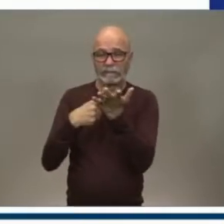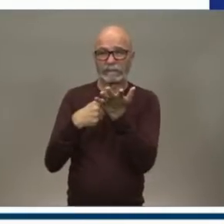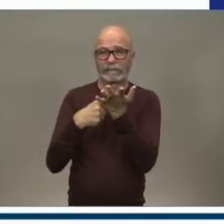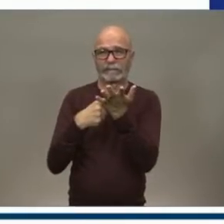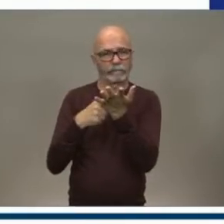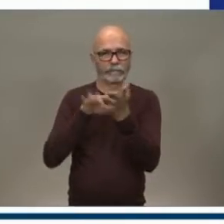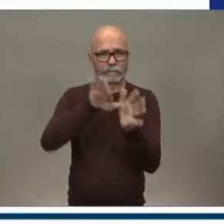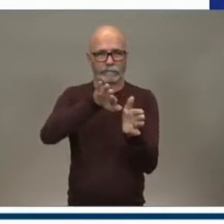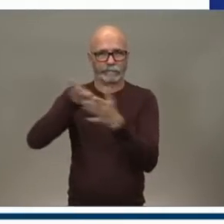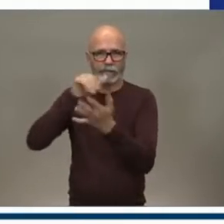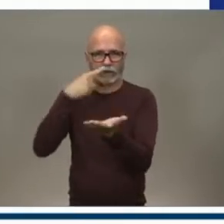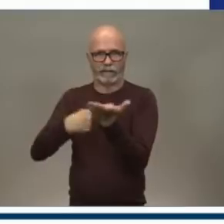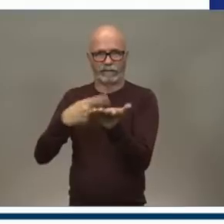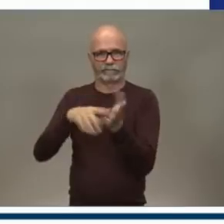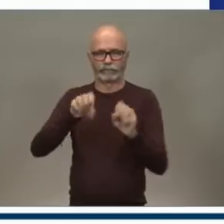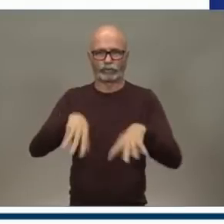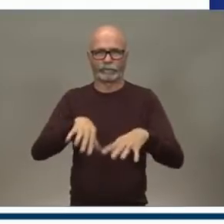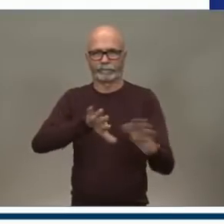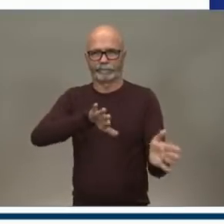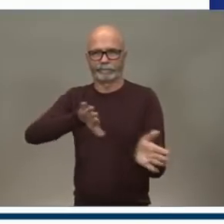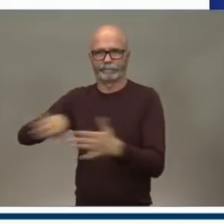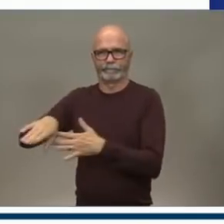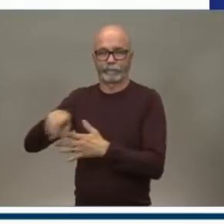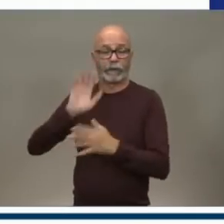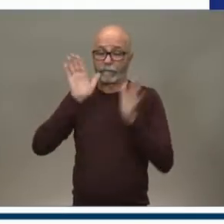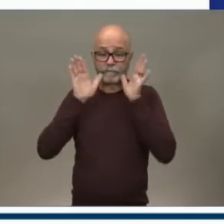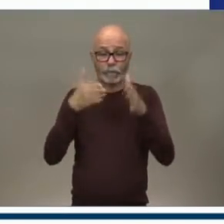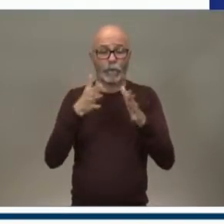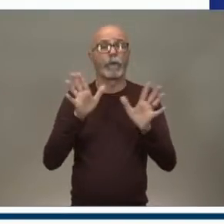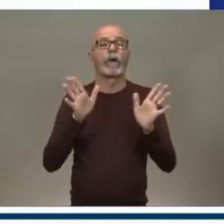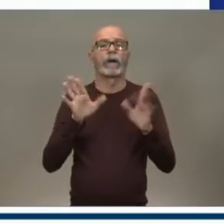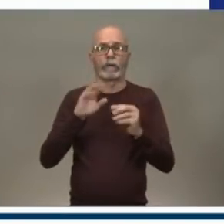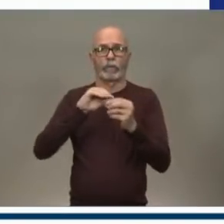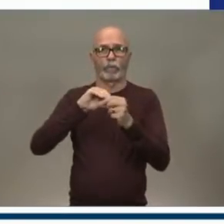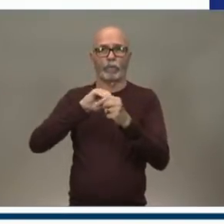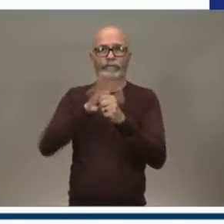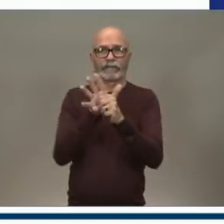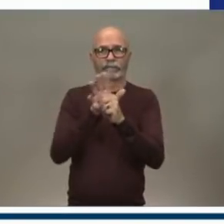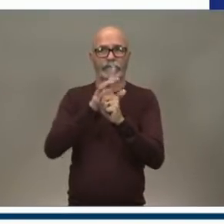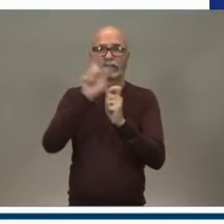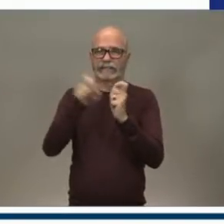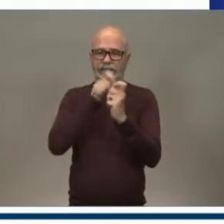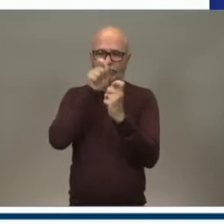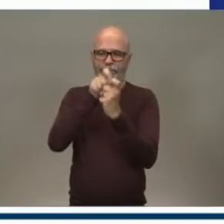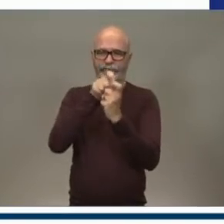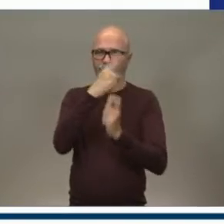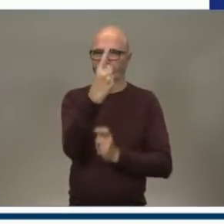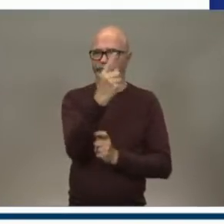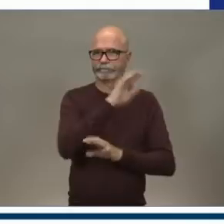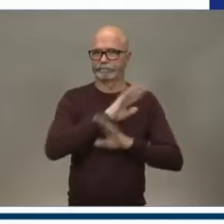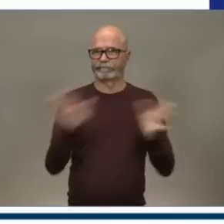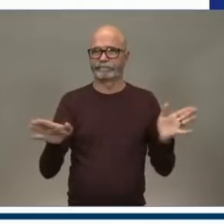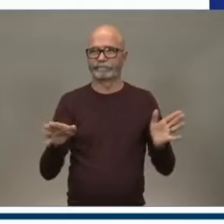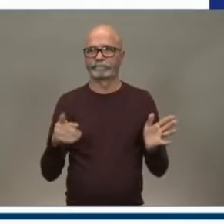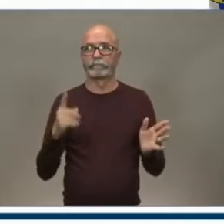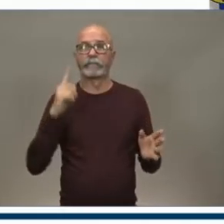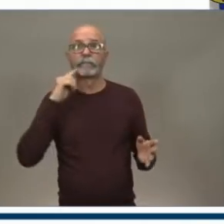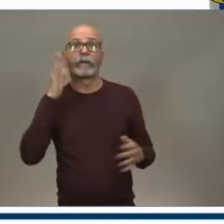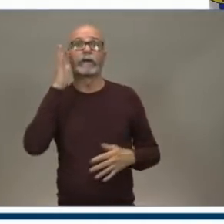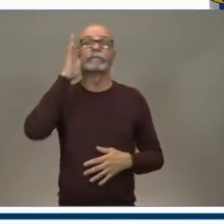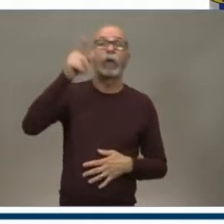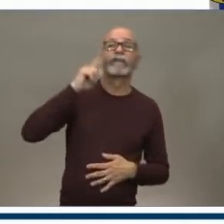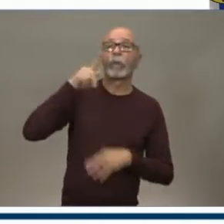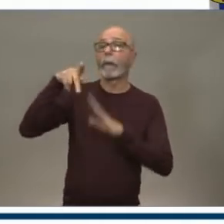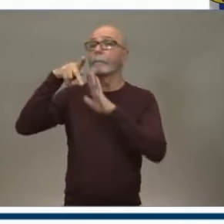us. And that will be my sole focus, will be on COVID. Future public policy will be made by future governments. Andrew, do you have any follow-up